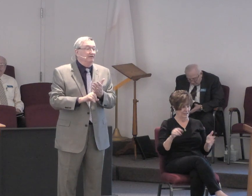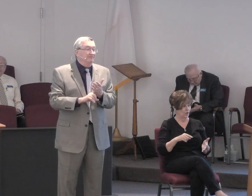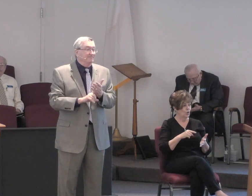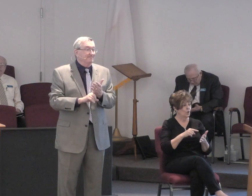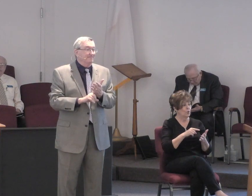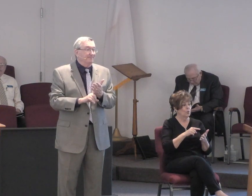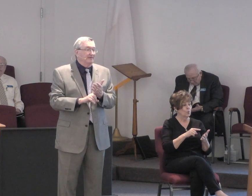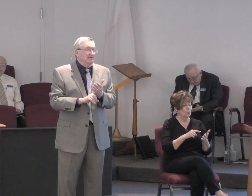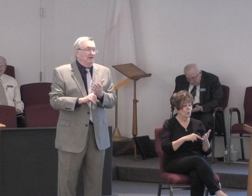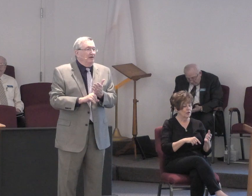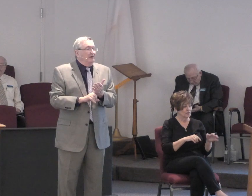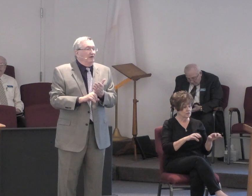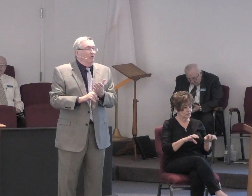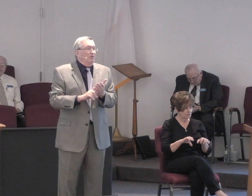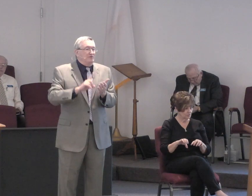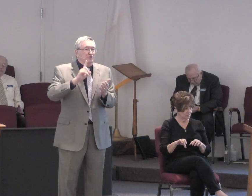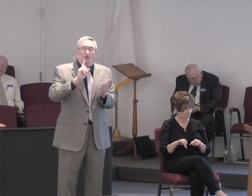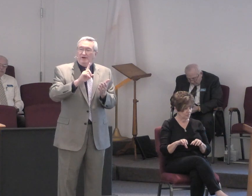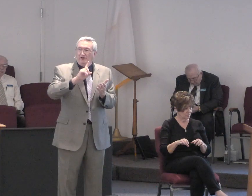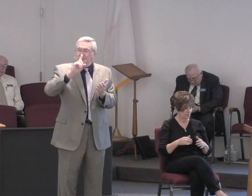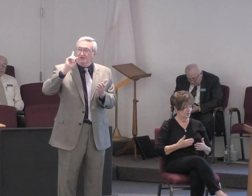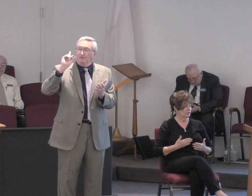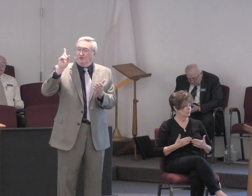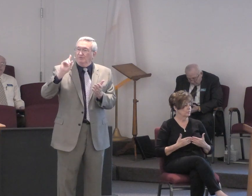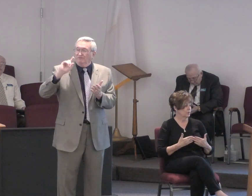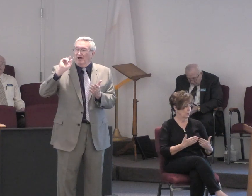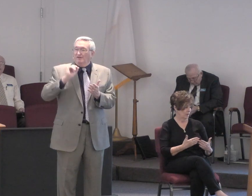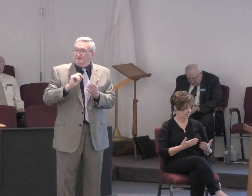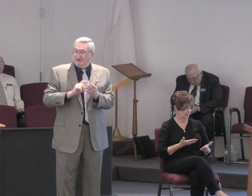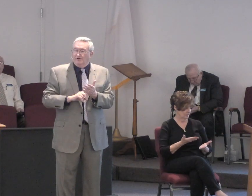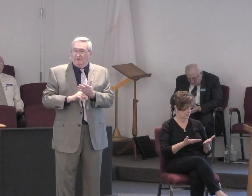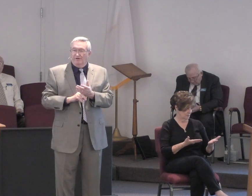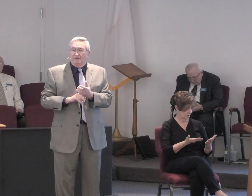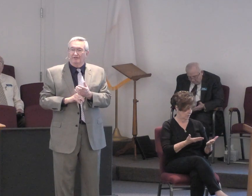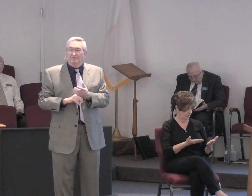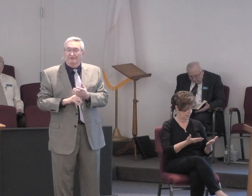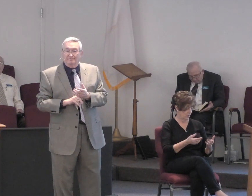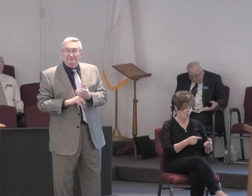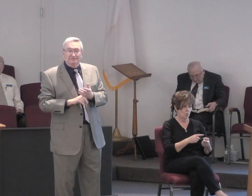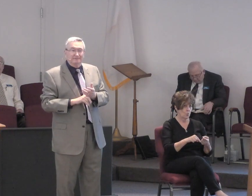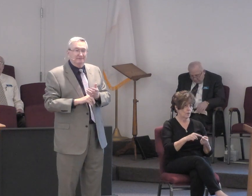feet? When no one else in the room volunteered,